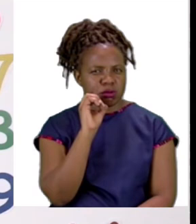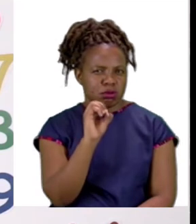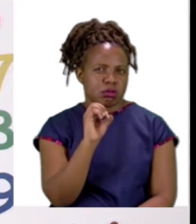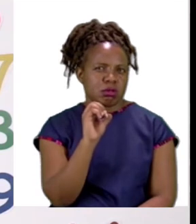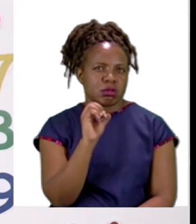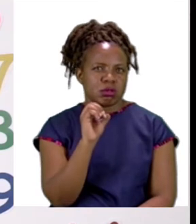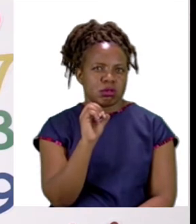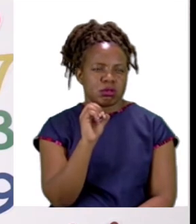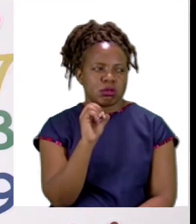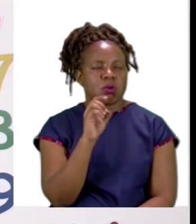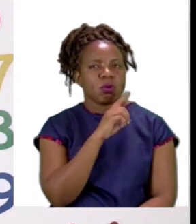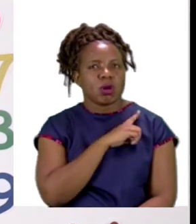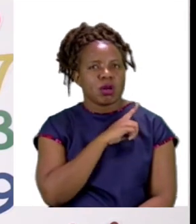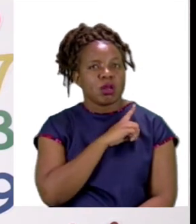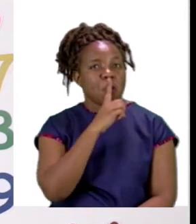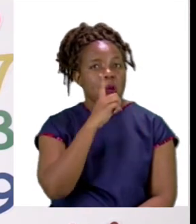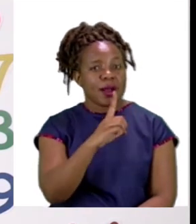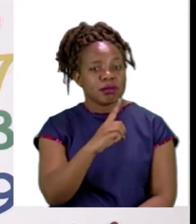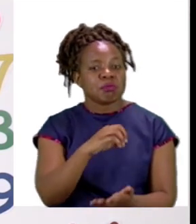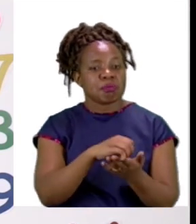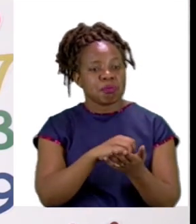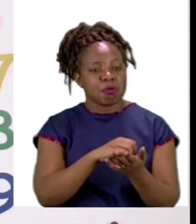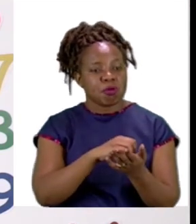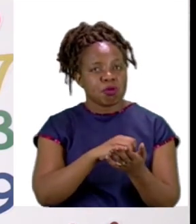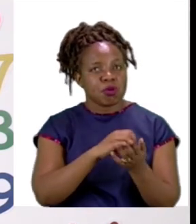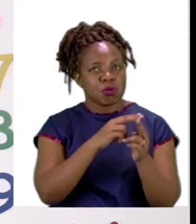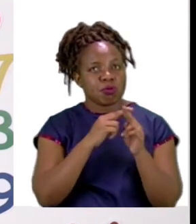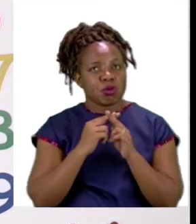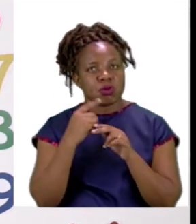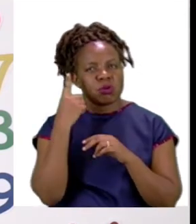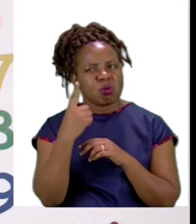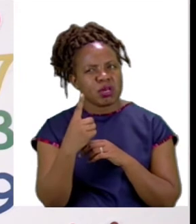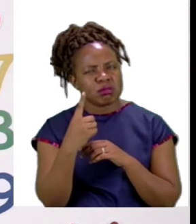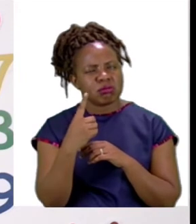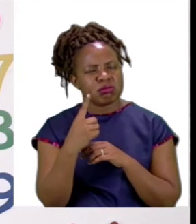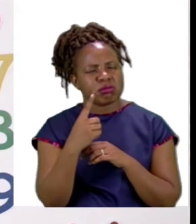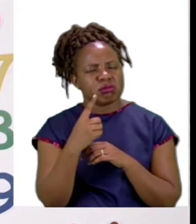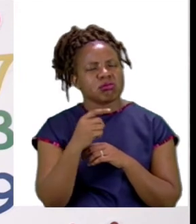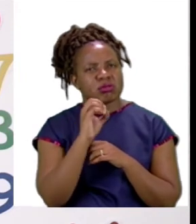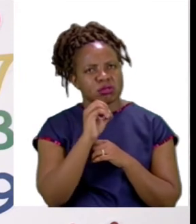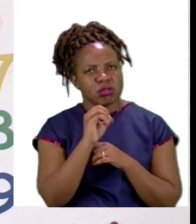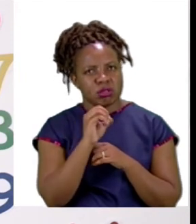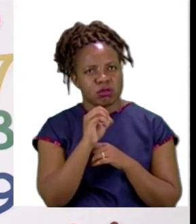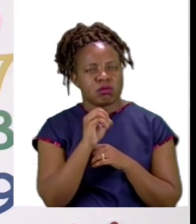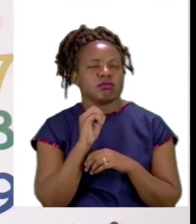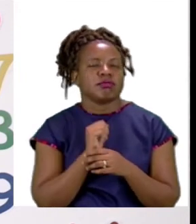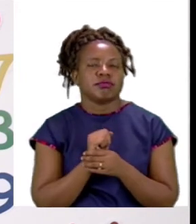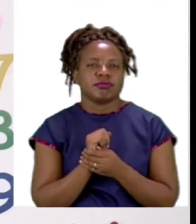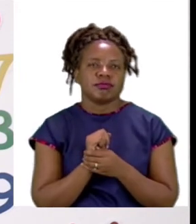And we say, Mr. Tens now has a